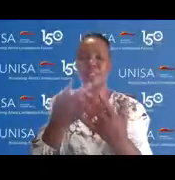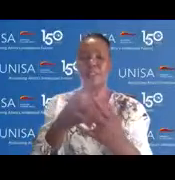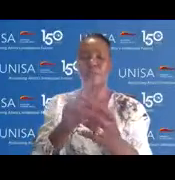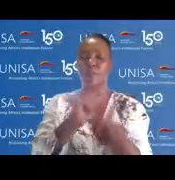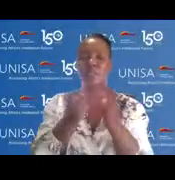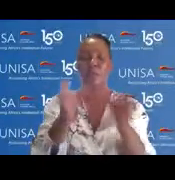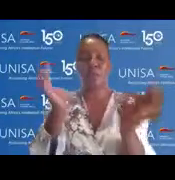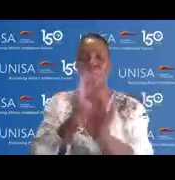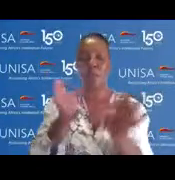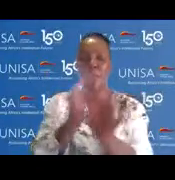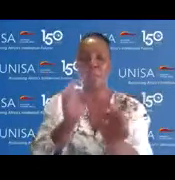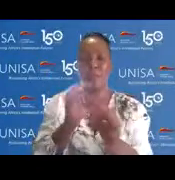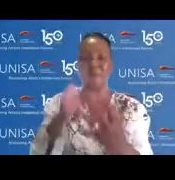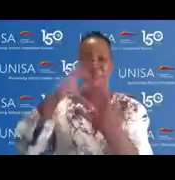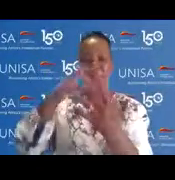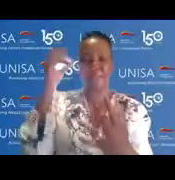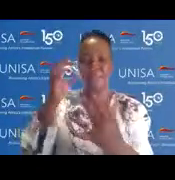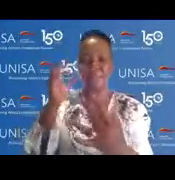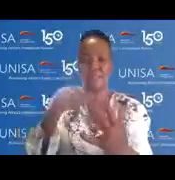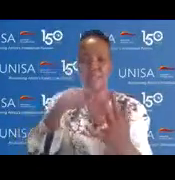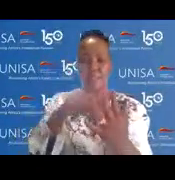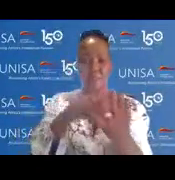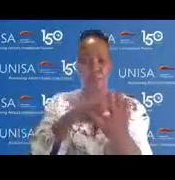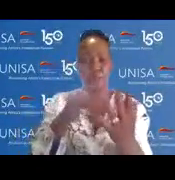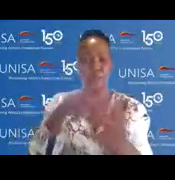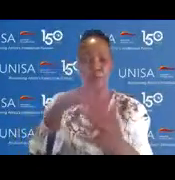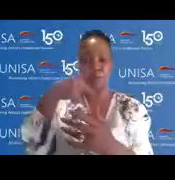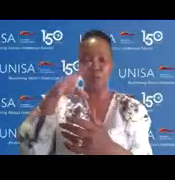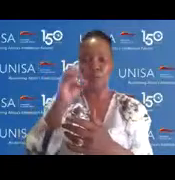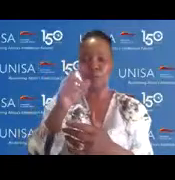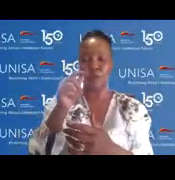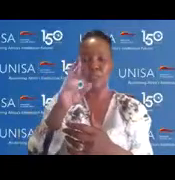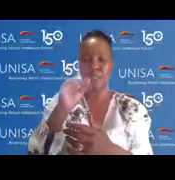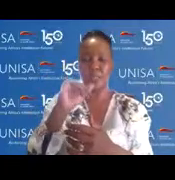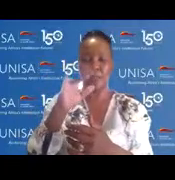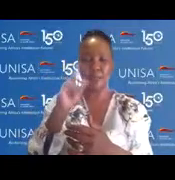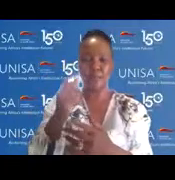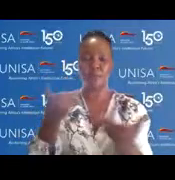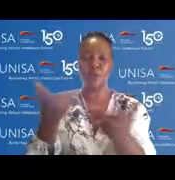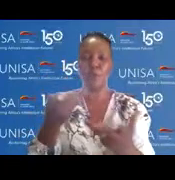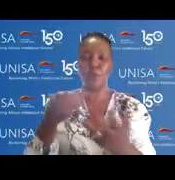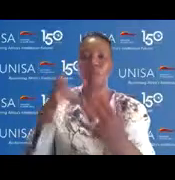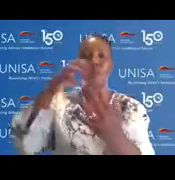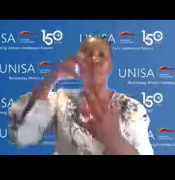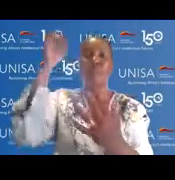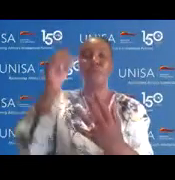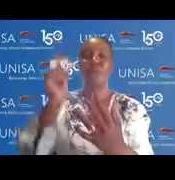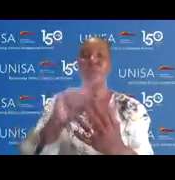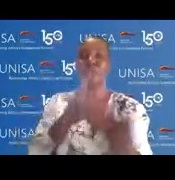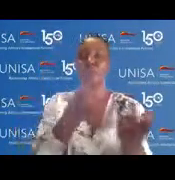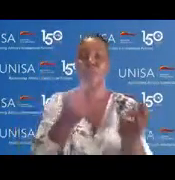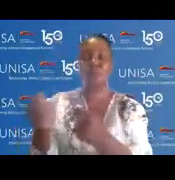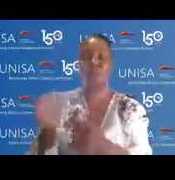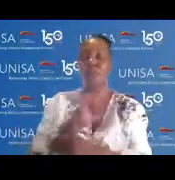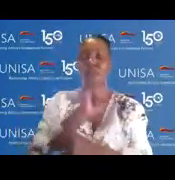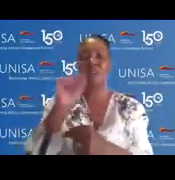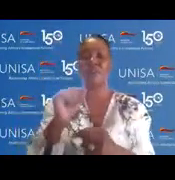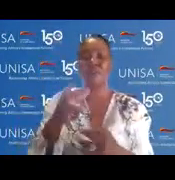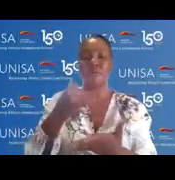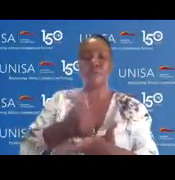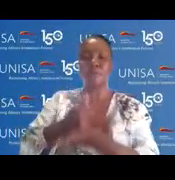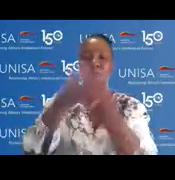I select this option, auto rotate says now, well, I'm going to pick up what you're doing with your device and I'm going to adjust